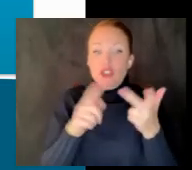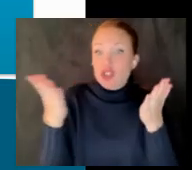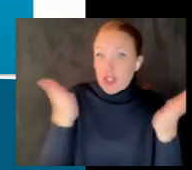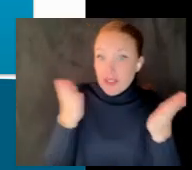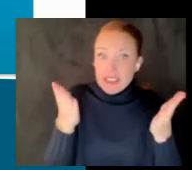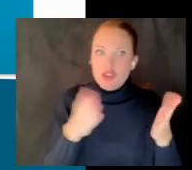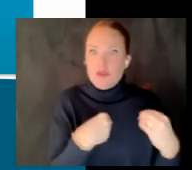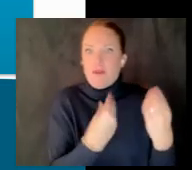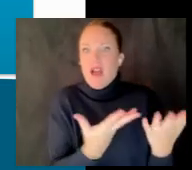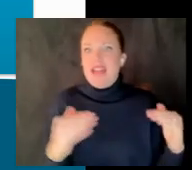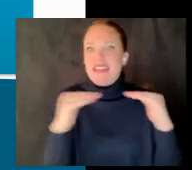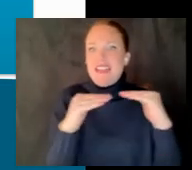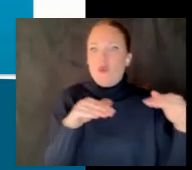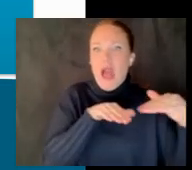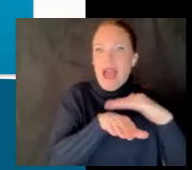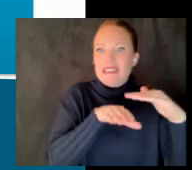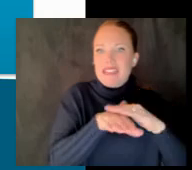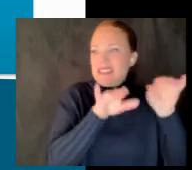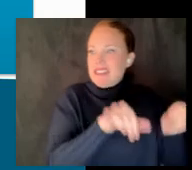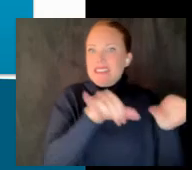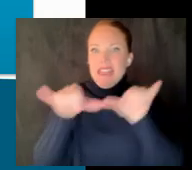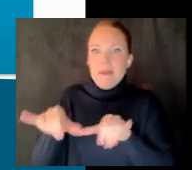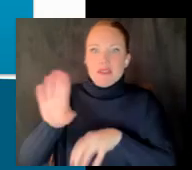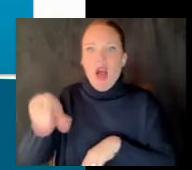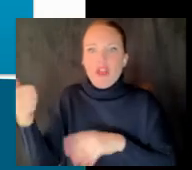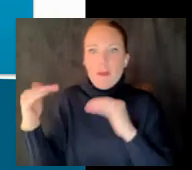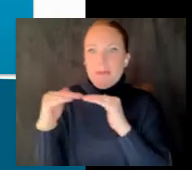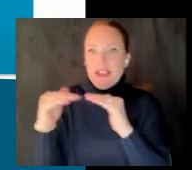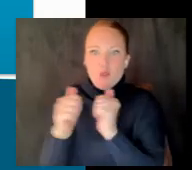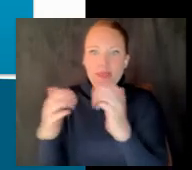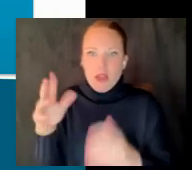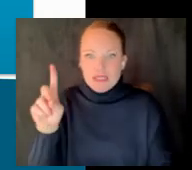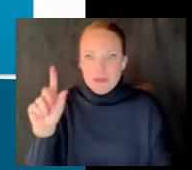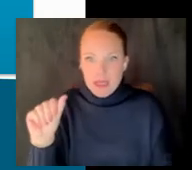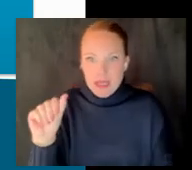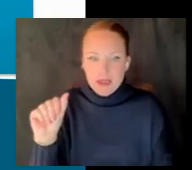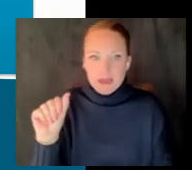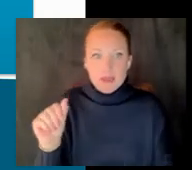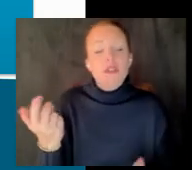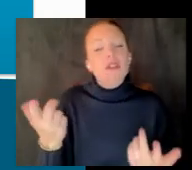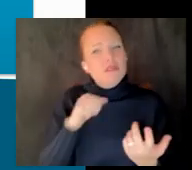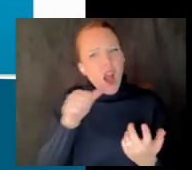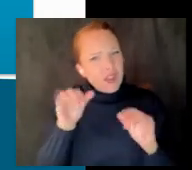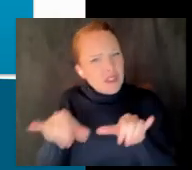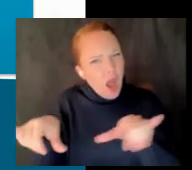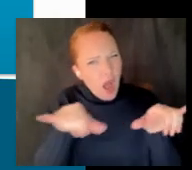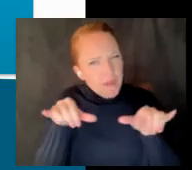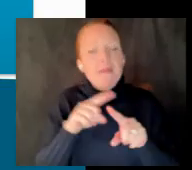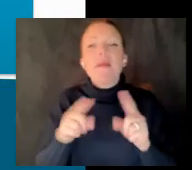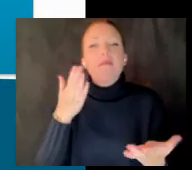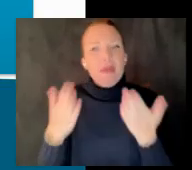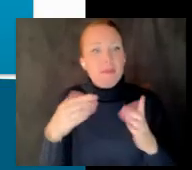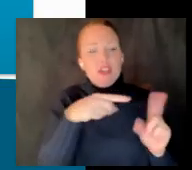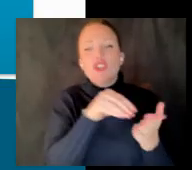equal access, the same as their non-disabled peers. Although uncommon, it is possible for a student to meet the